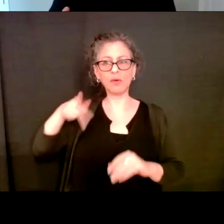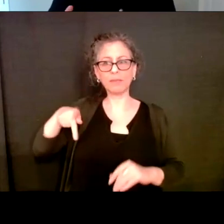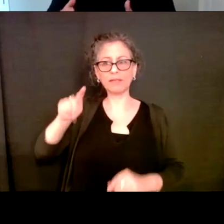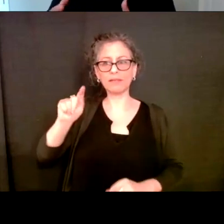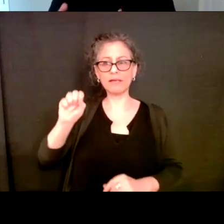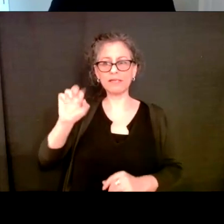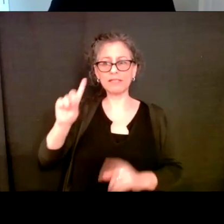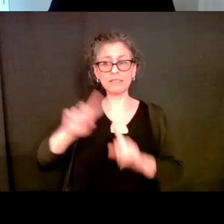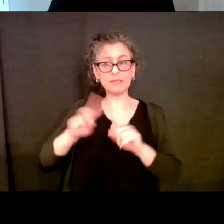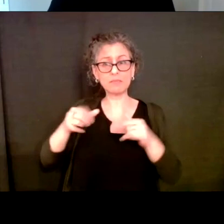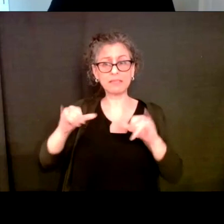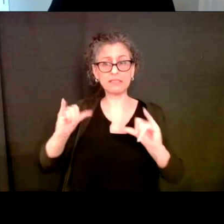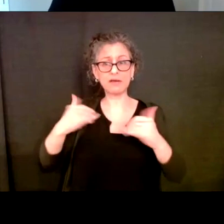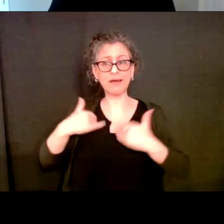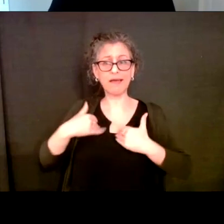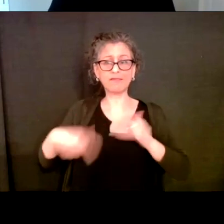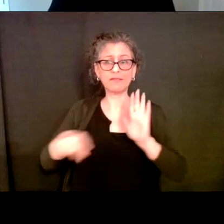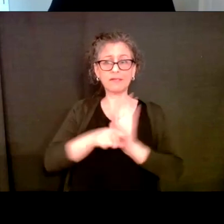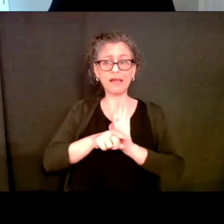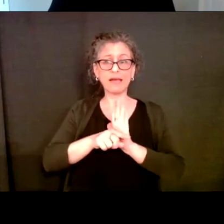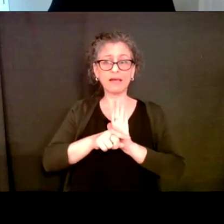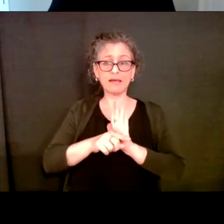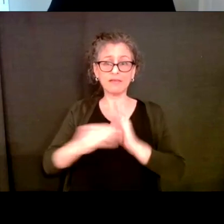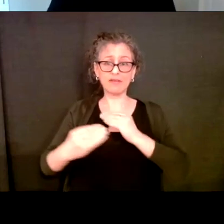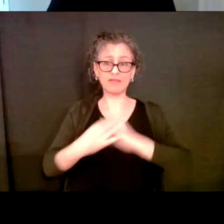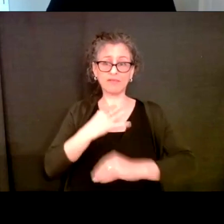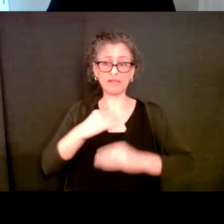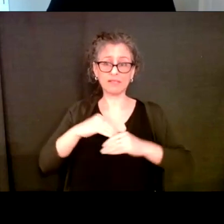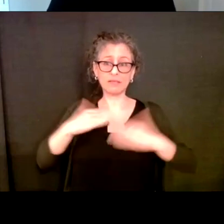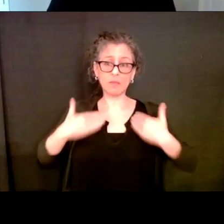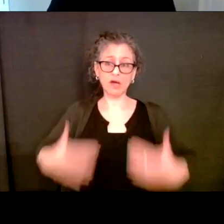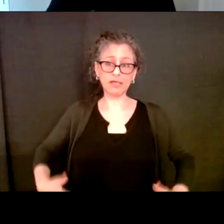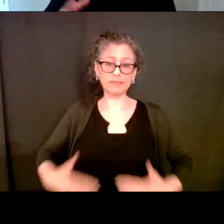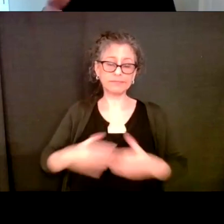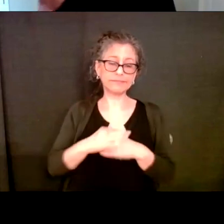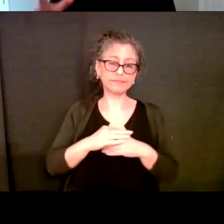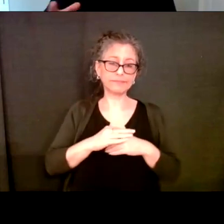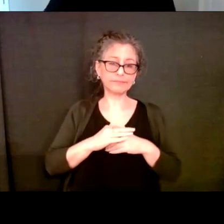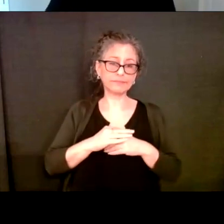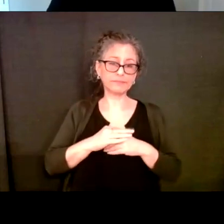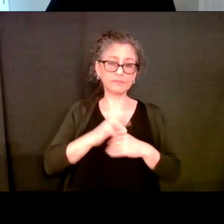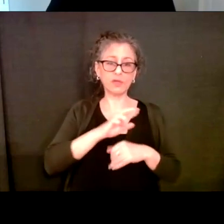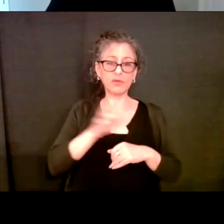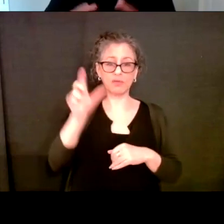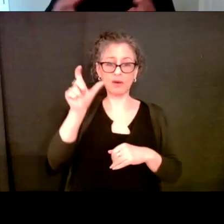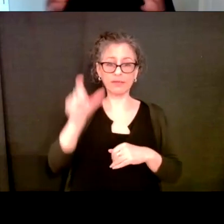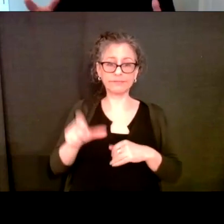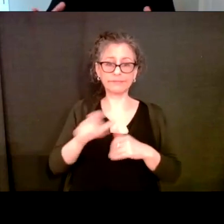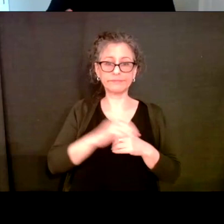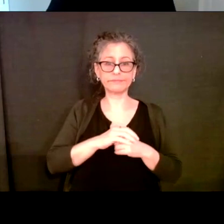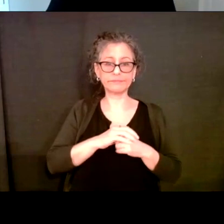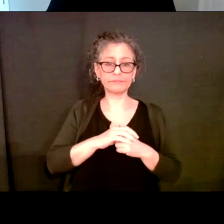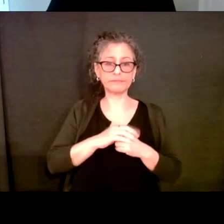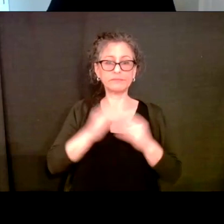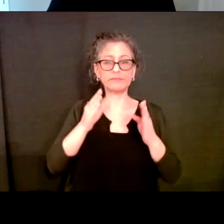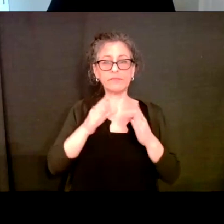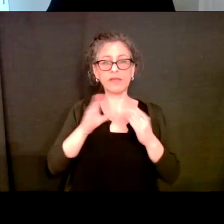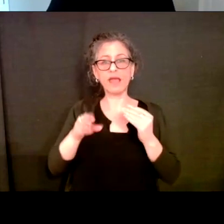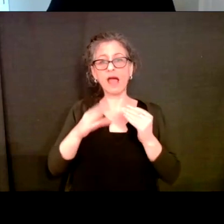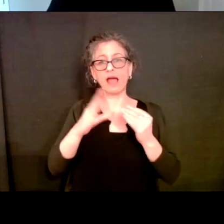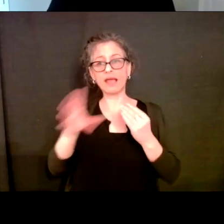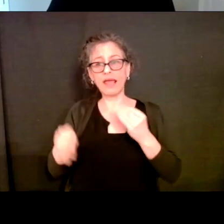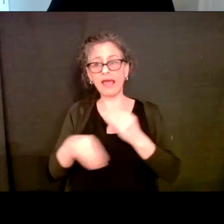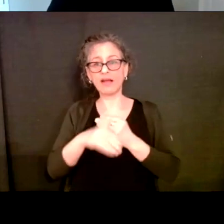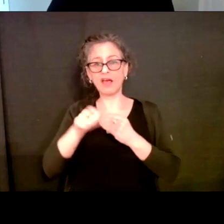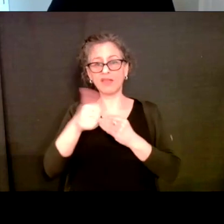ill effects, the harmful effects of trauma in their lives. And so on the right side, I've broadened this out to include